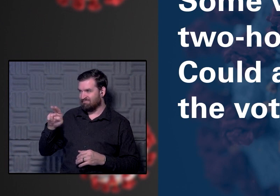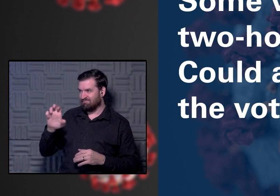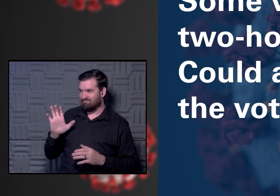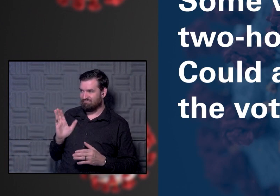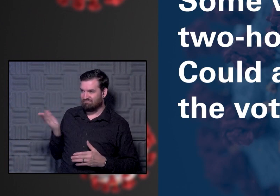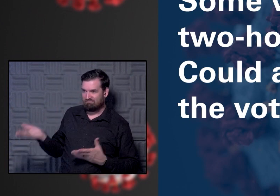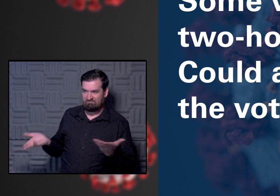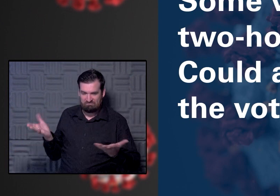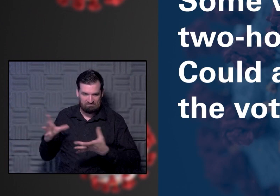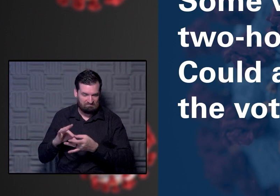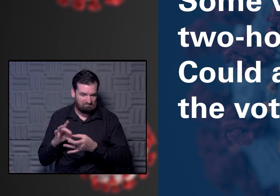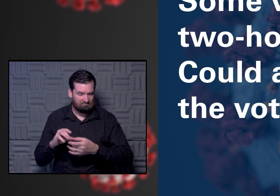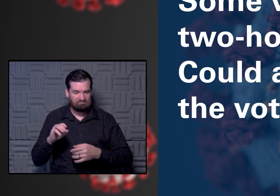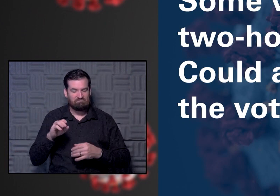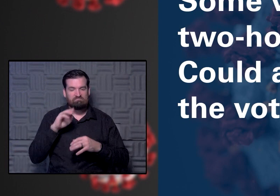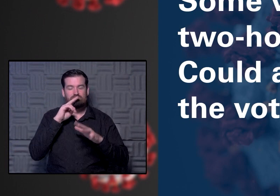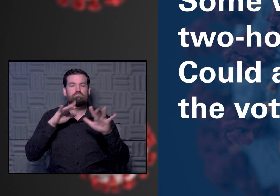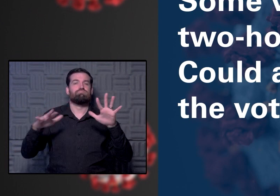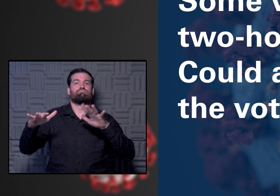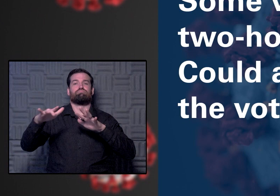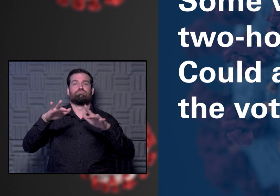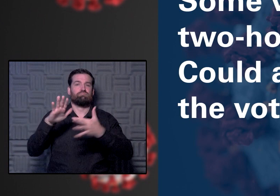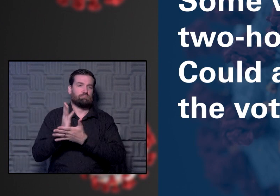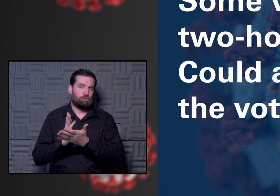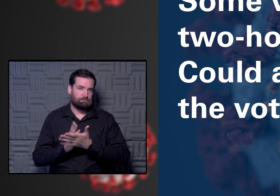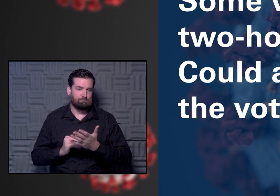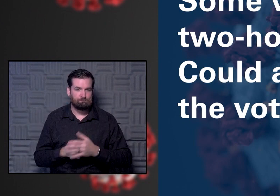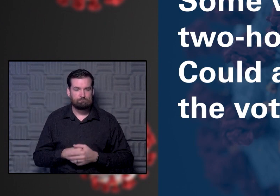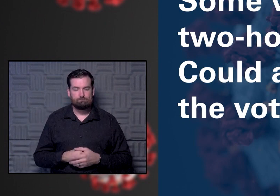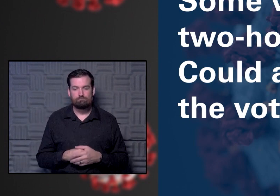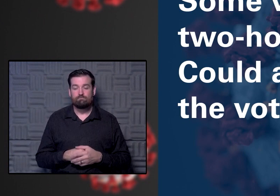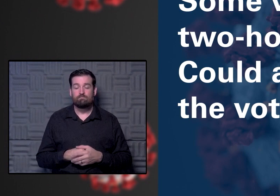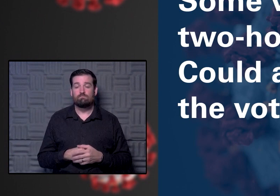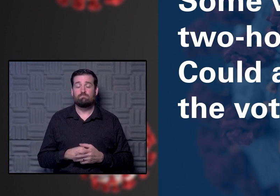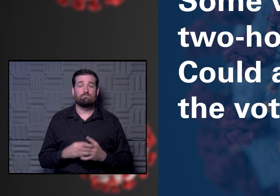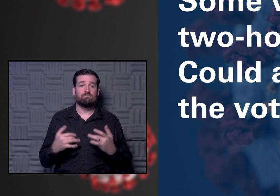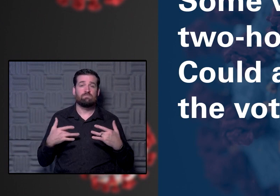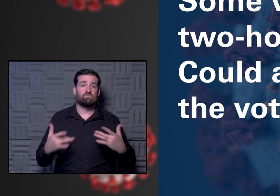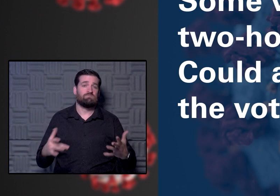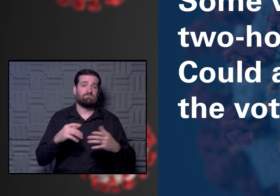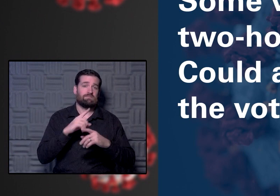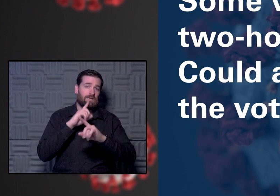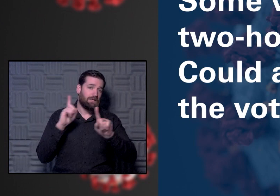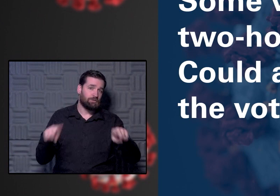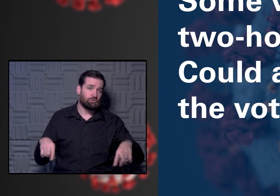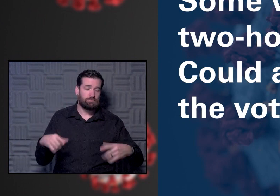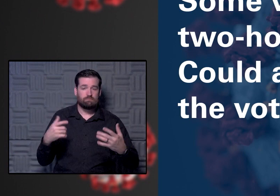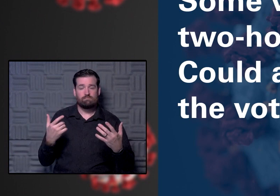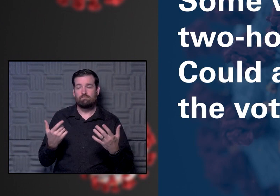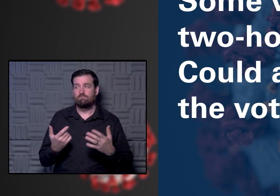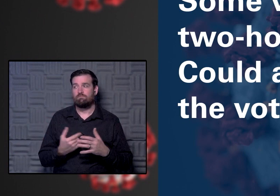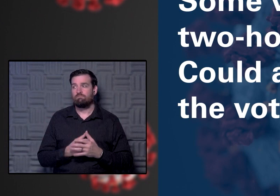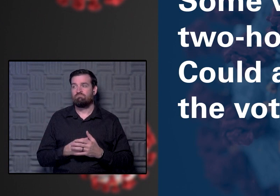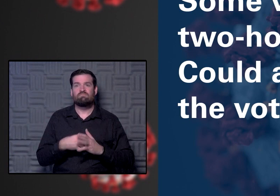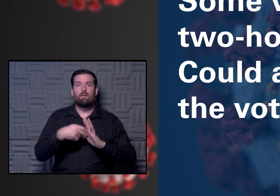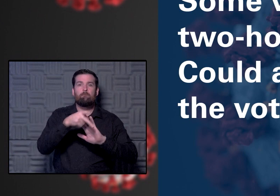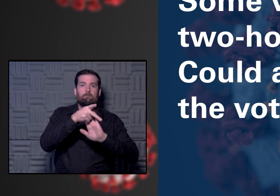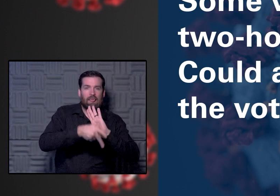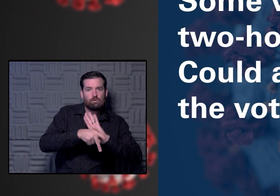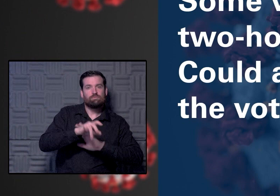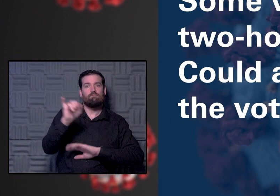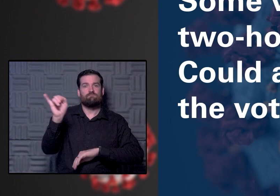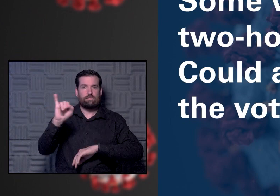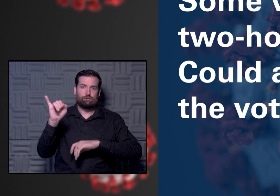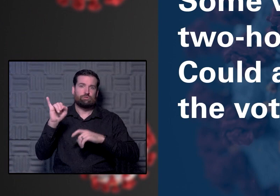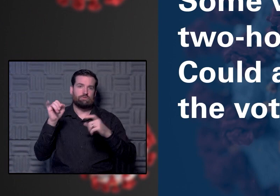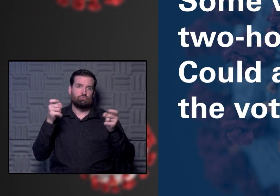weigh in on the breath cloud piece. But I think the general answer here is the pillars of infection